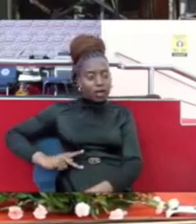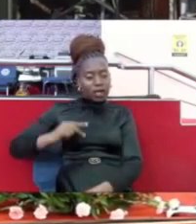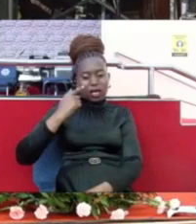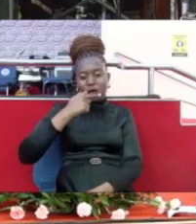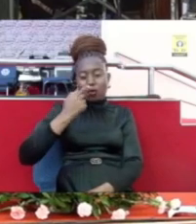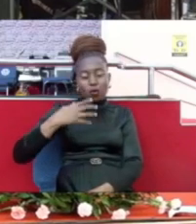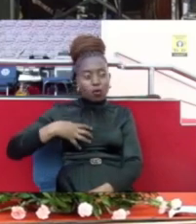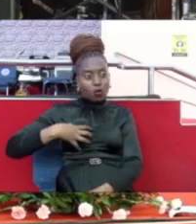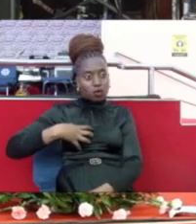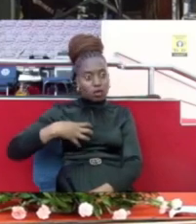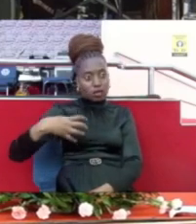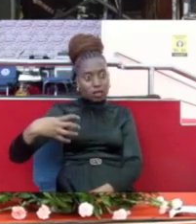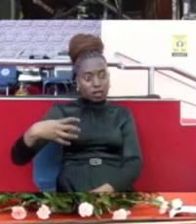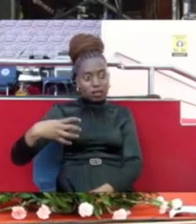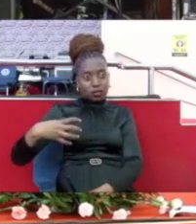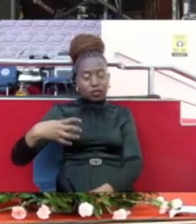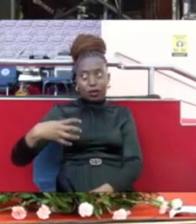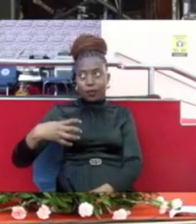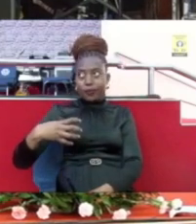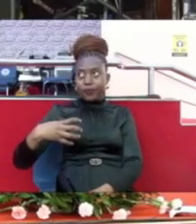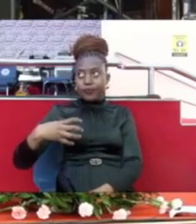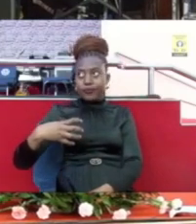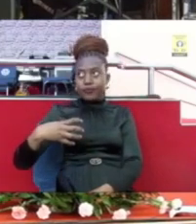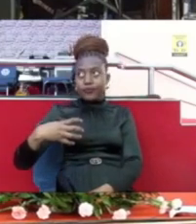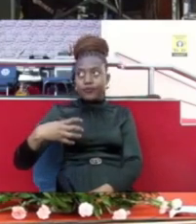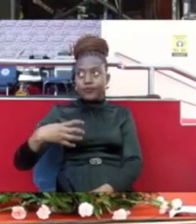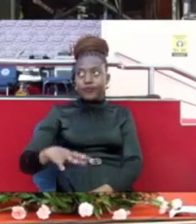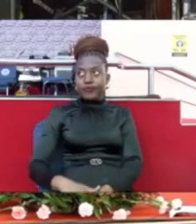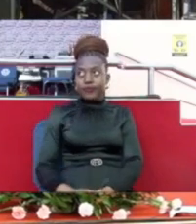Rhonda, did I include that in here somewhere? I think I did.